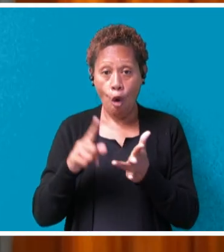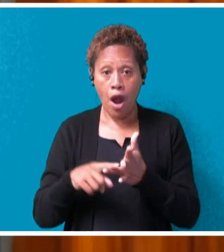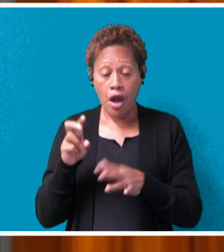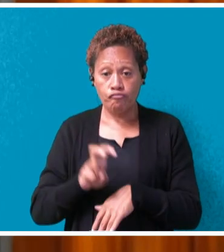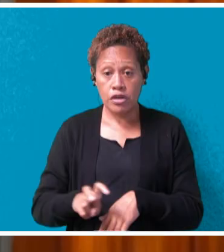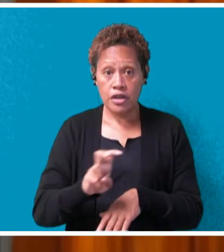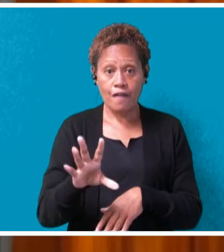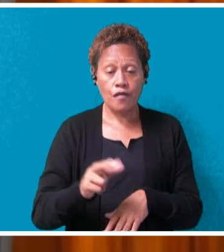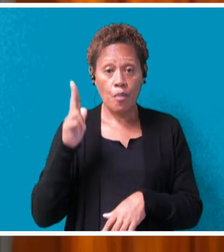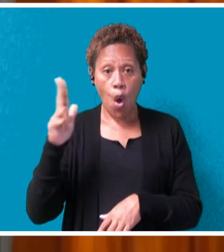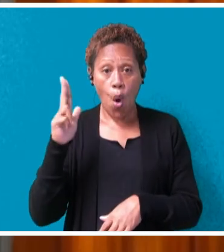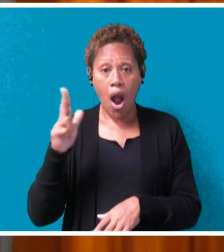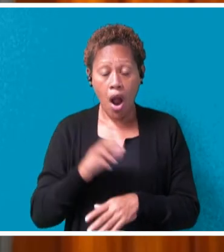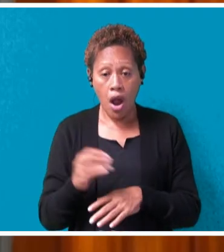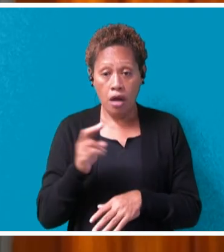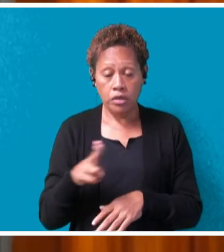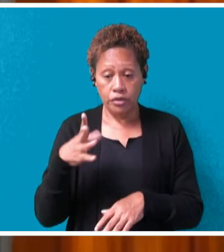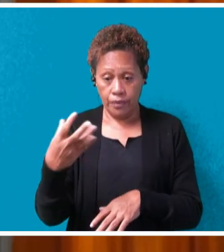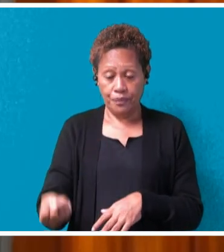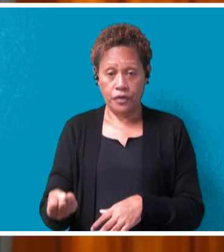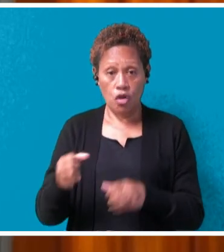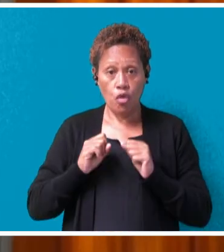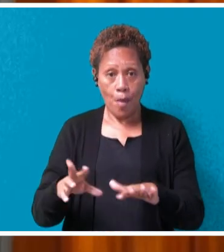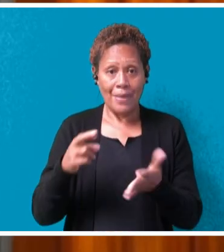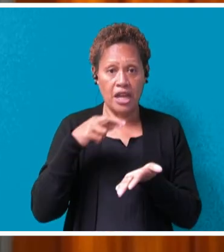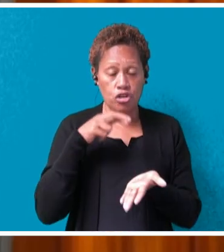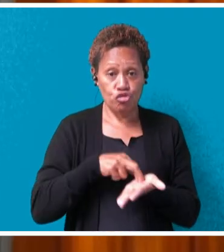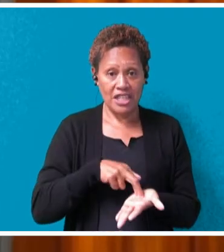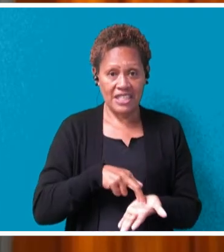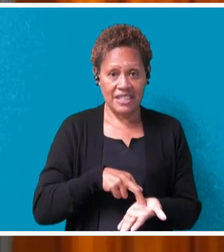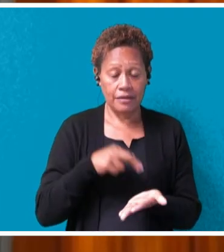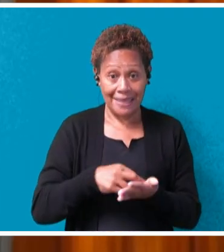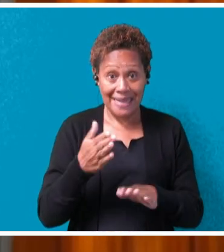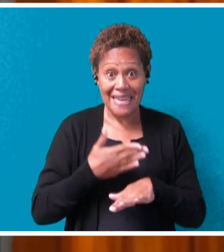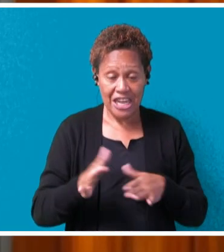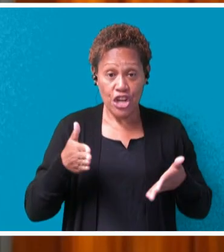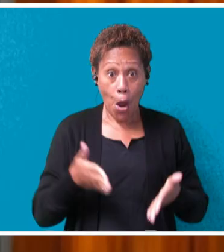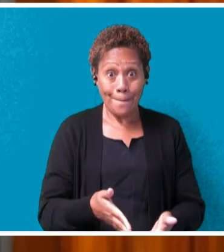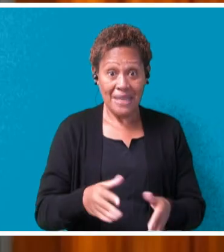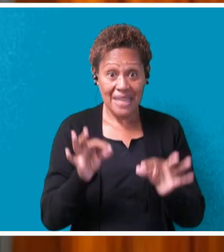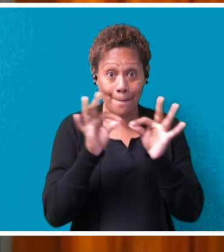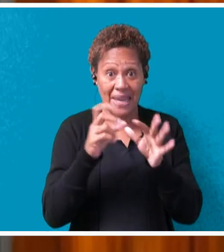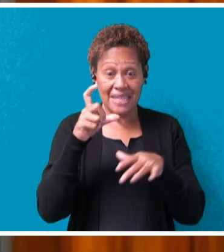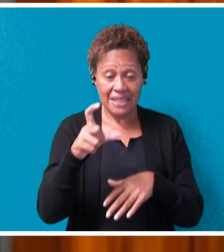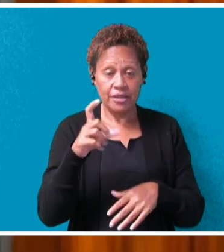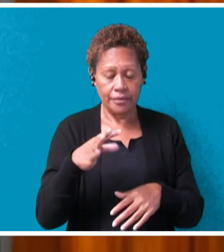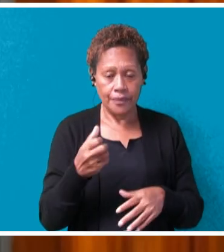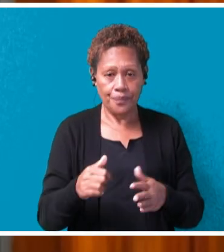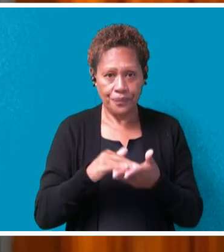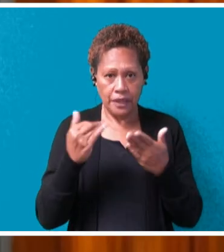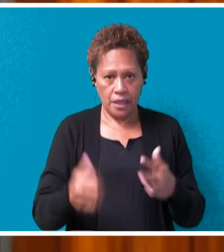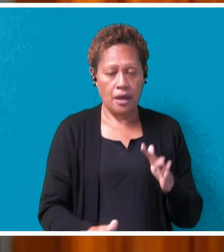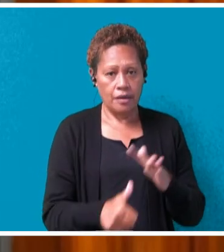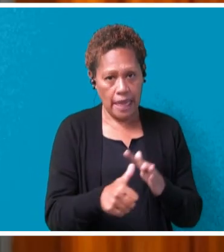from Lakemba to complete his registration. With his new birth certificate, he is now able to access essential